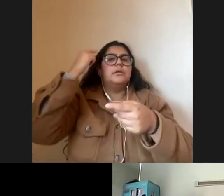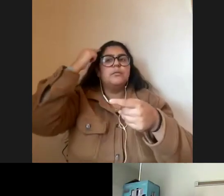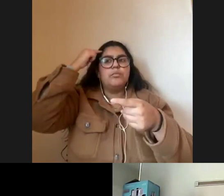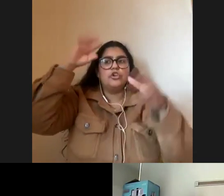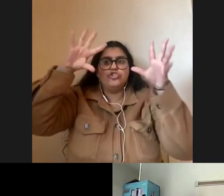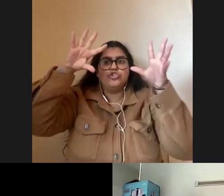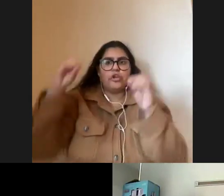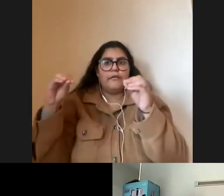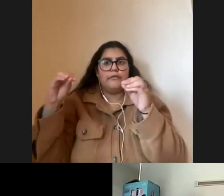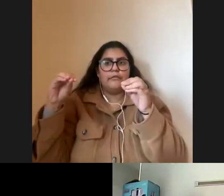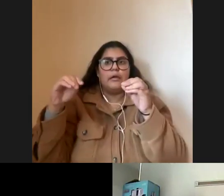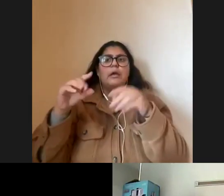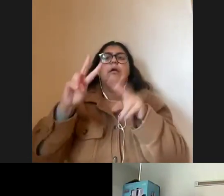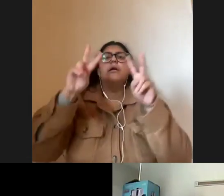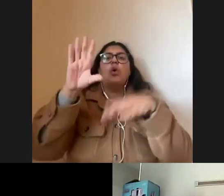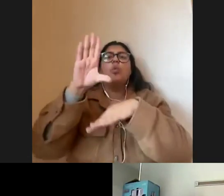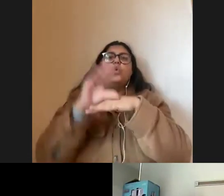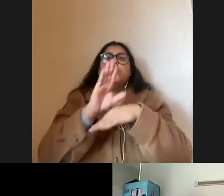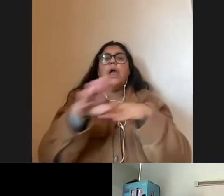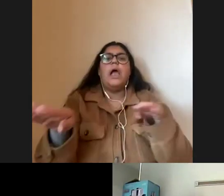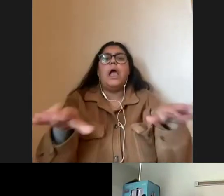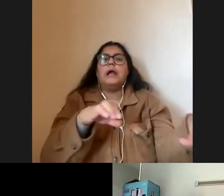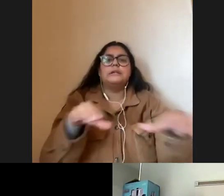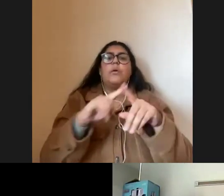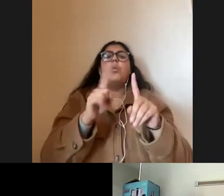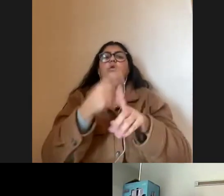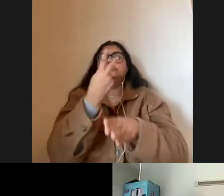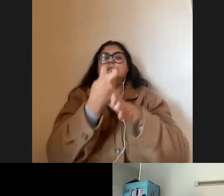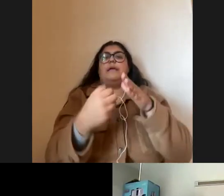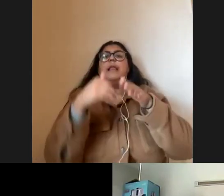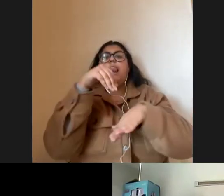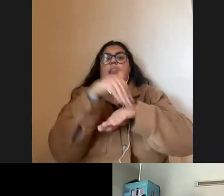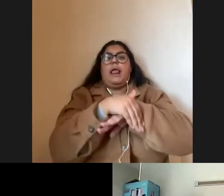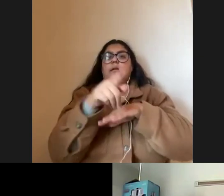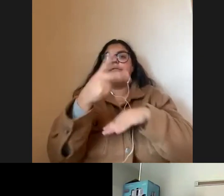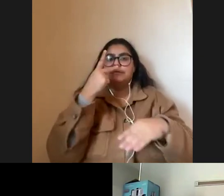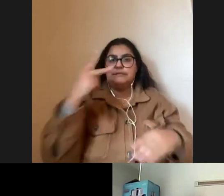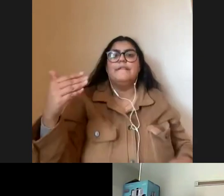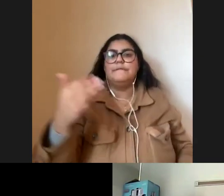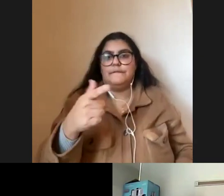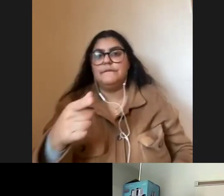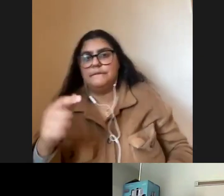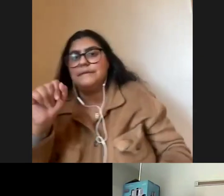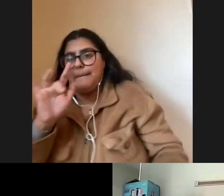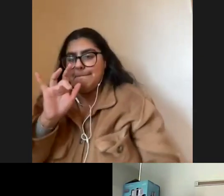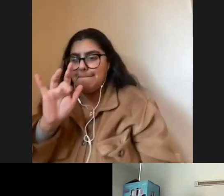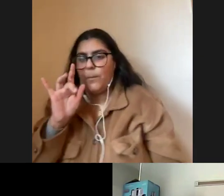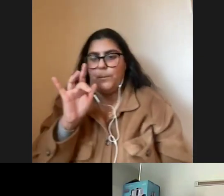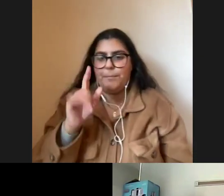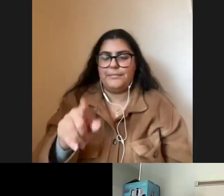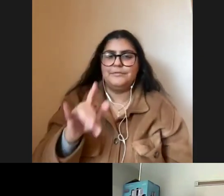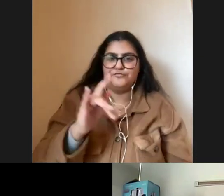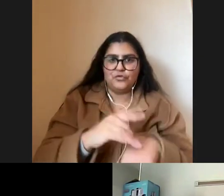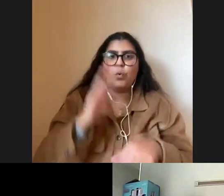these kind of reduced activity patterns. If you're ever diving on the reef at night and you encounter a sleeping fish, you can even like swim up and kind of poke them and touch them. They're